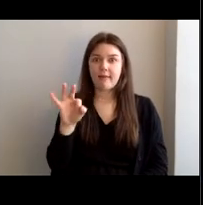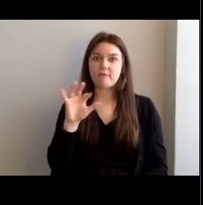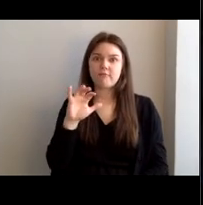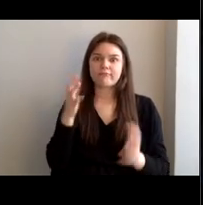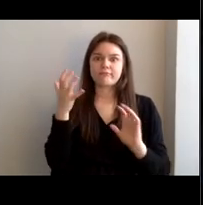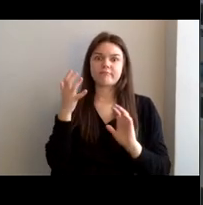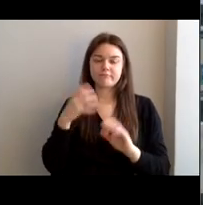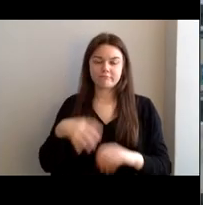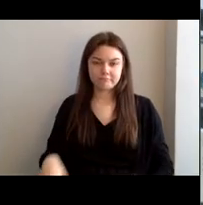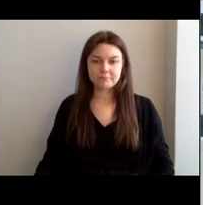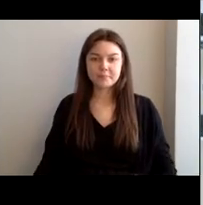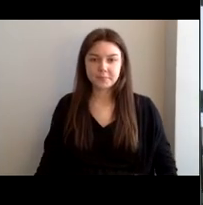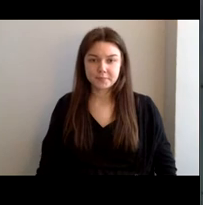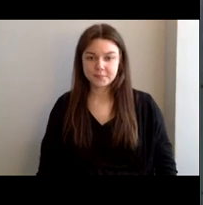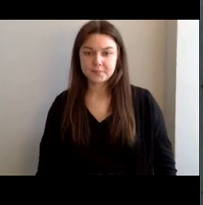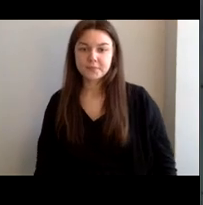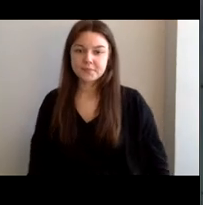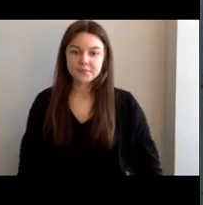in pictures.